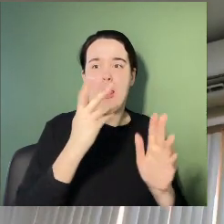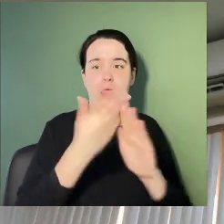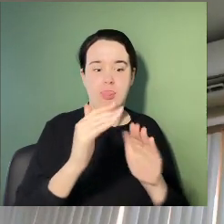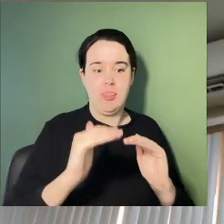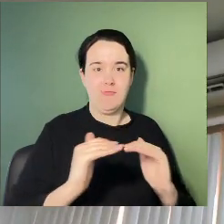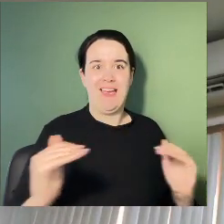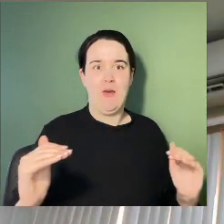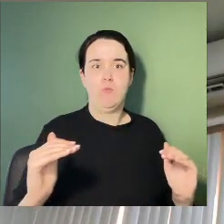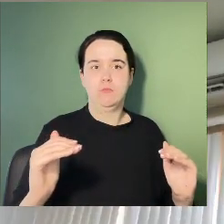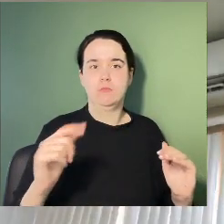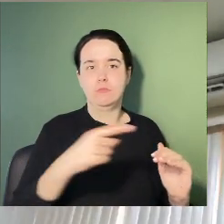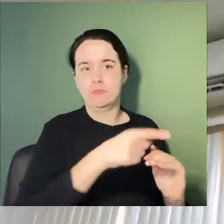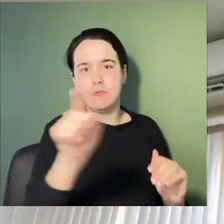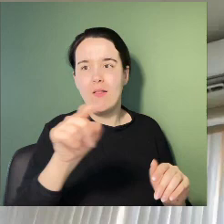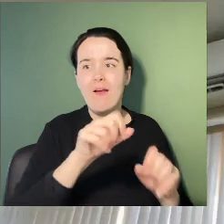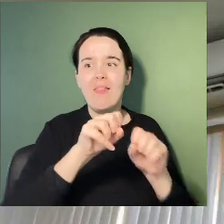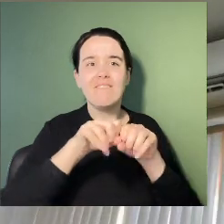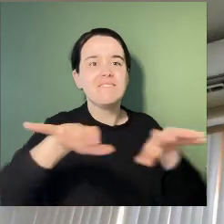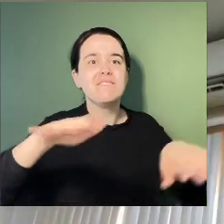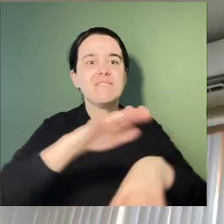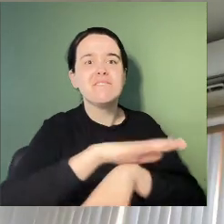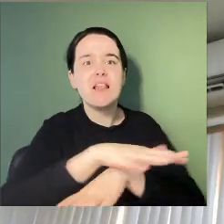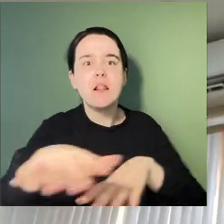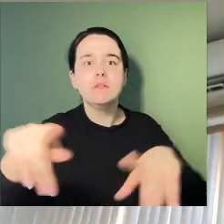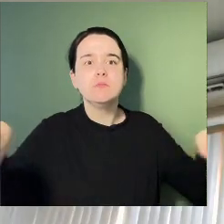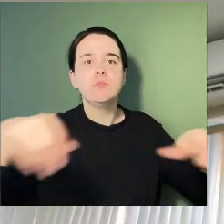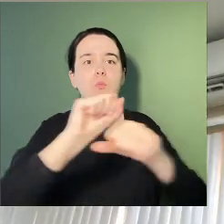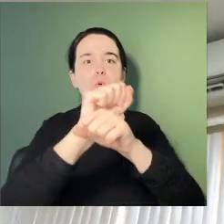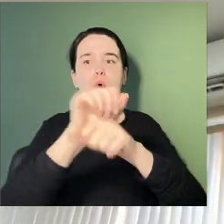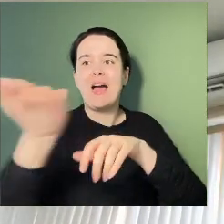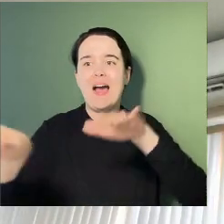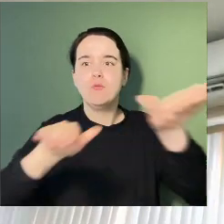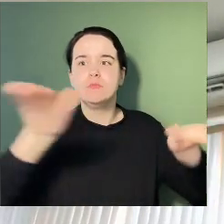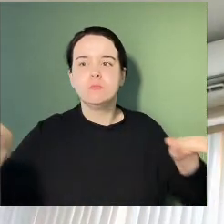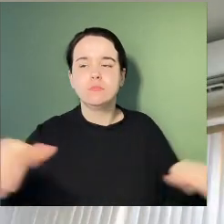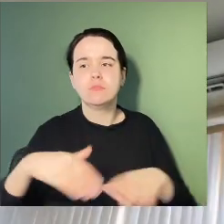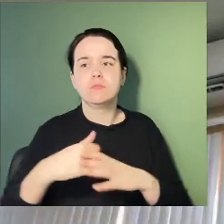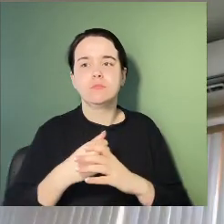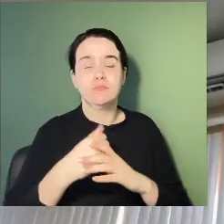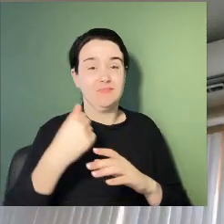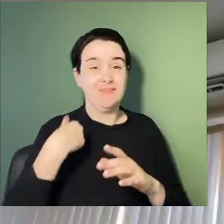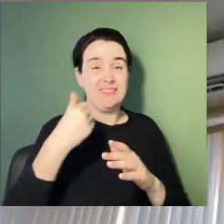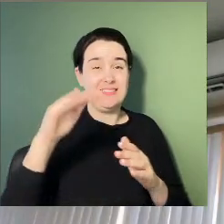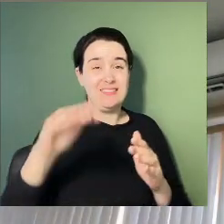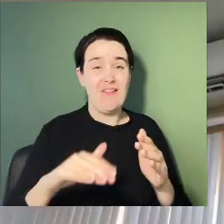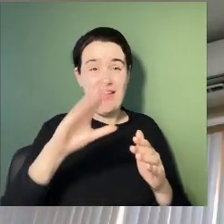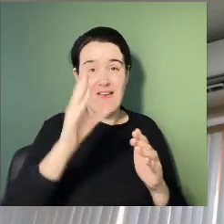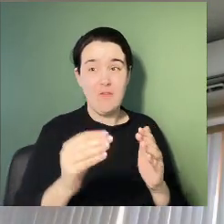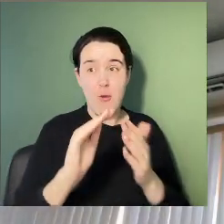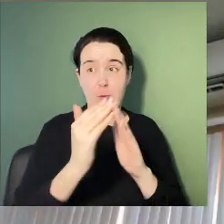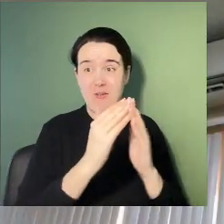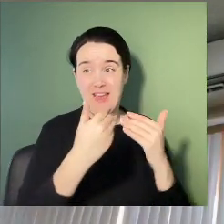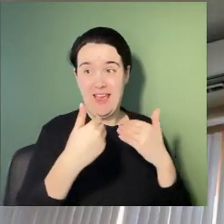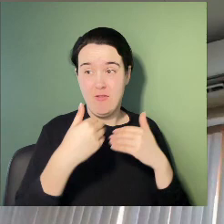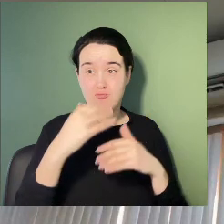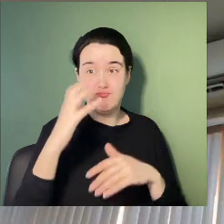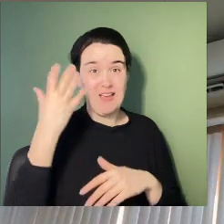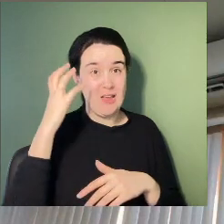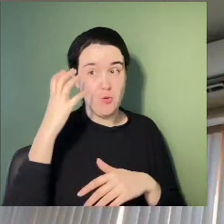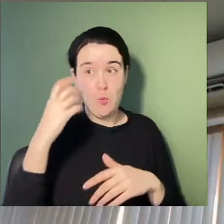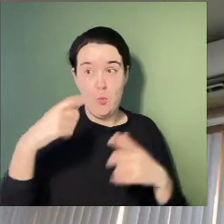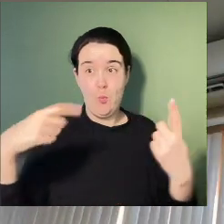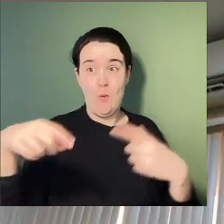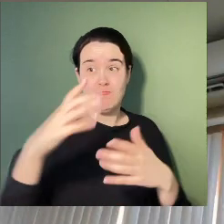on-the-ground work. So, for example, in South Africa, community radio is really big. We have 11